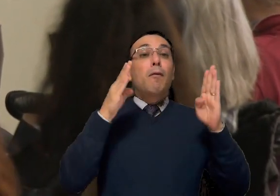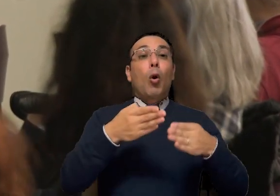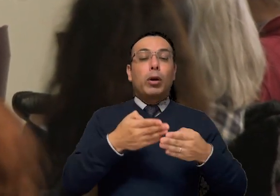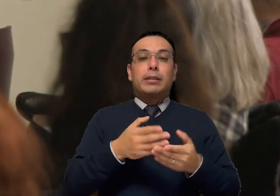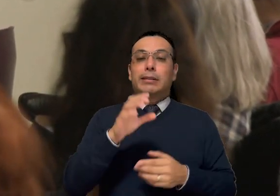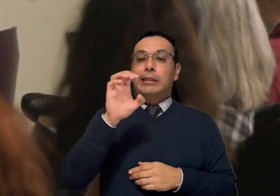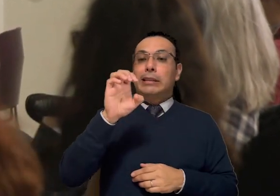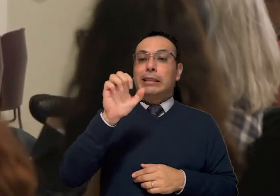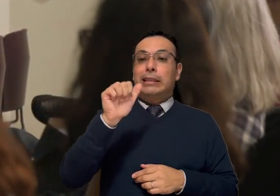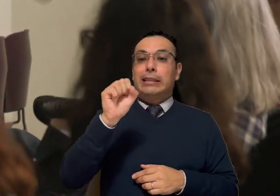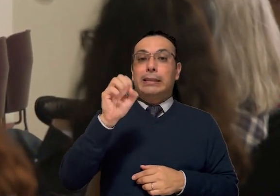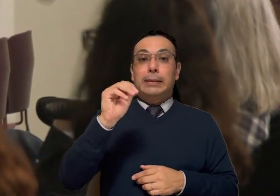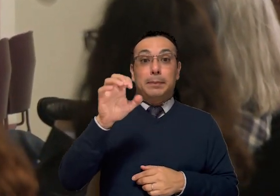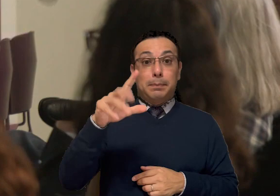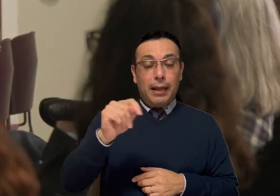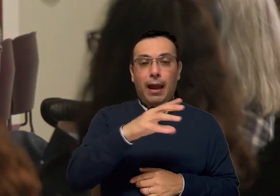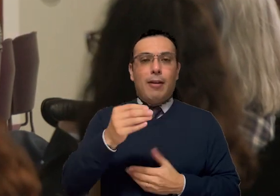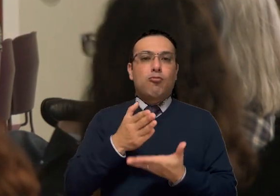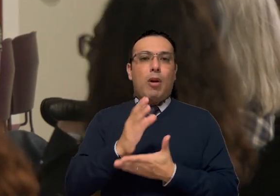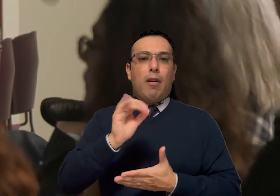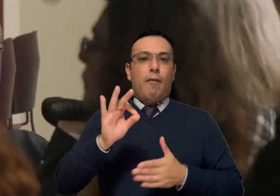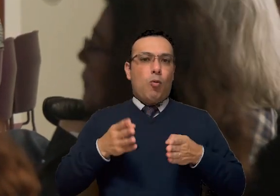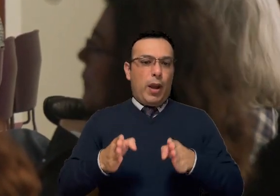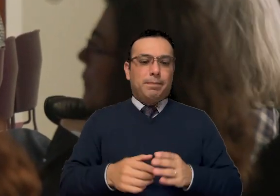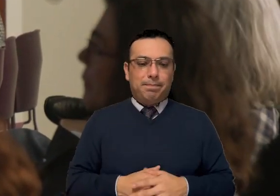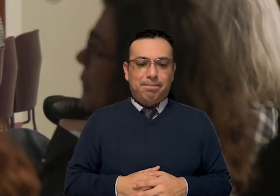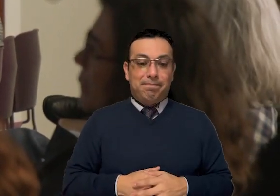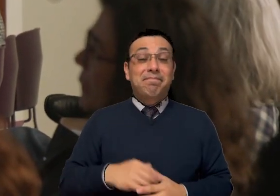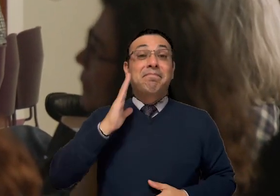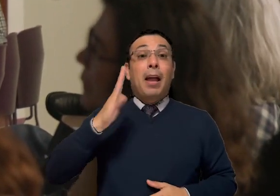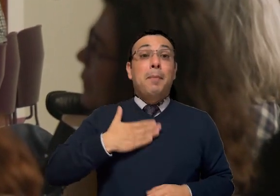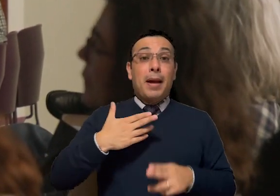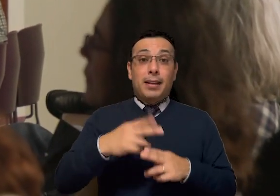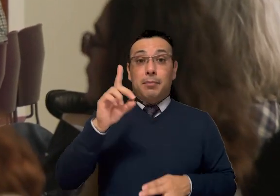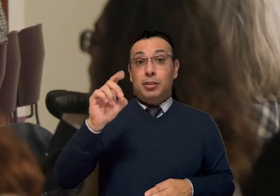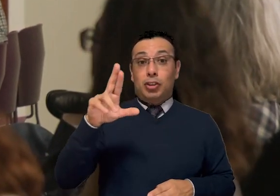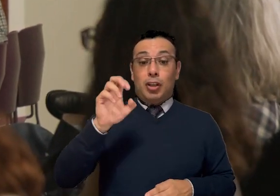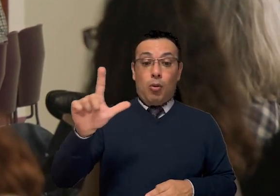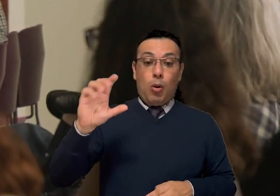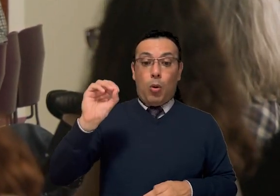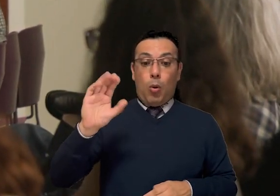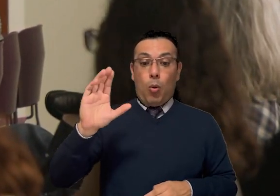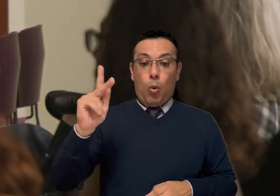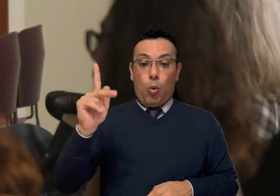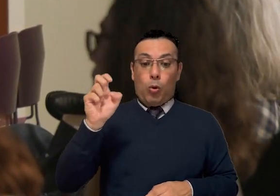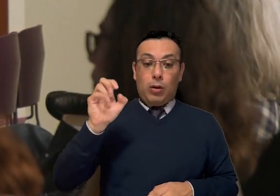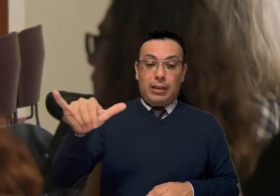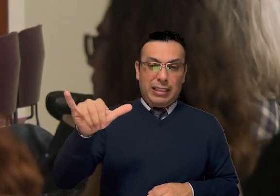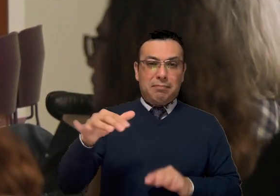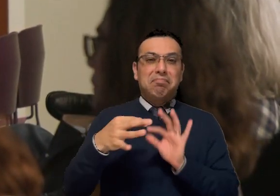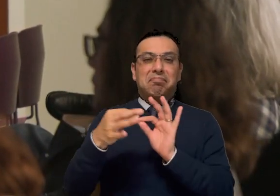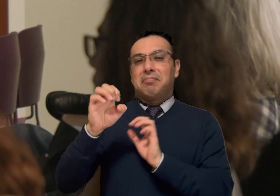Good evening, I'm Darryl Oakley from Equinor. I'm a bird and bat specialist and native New Yorker.